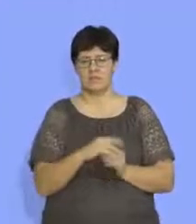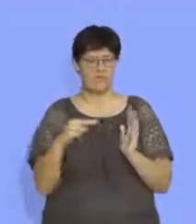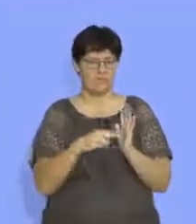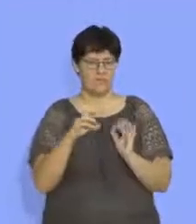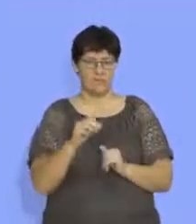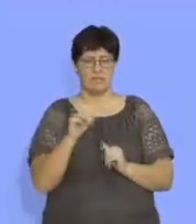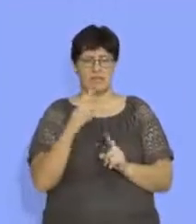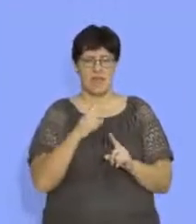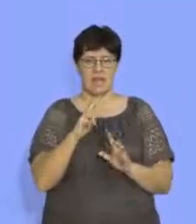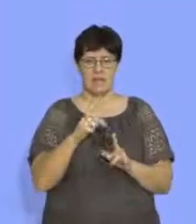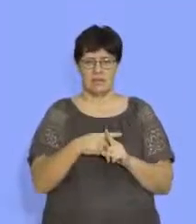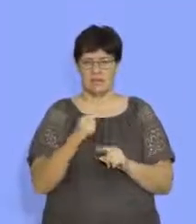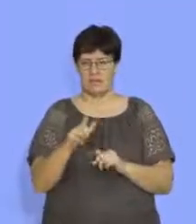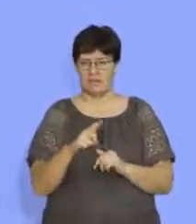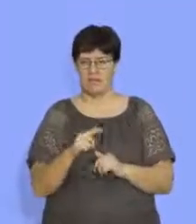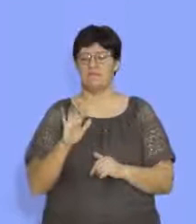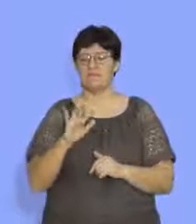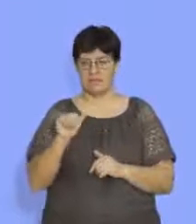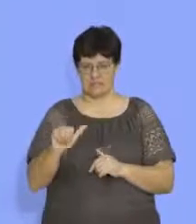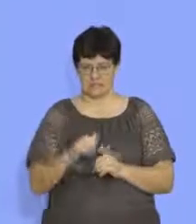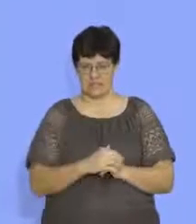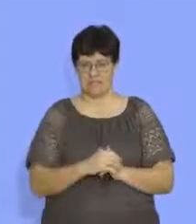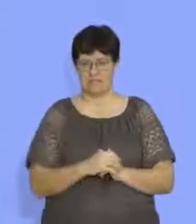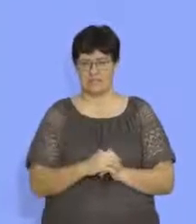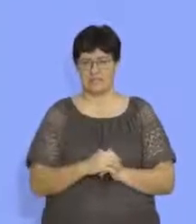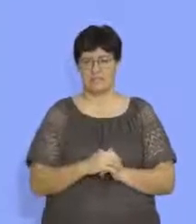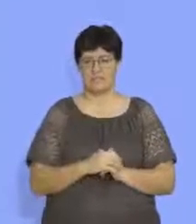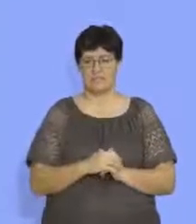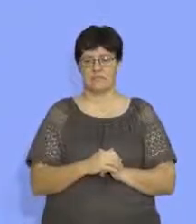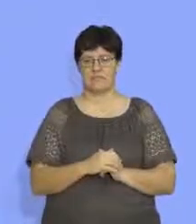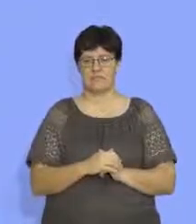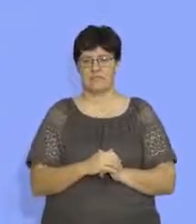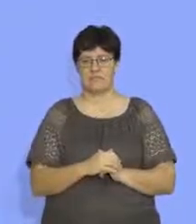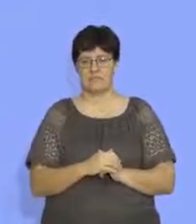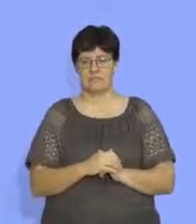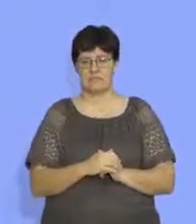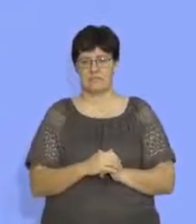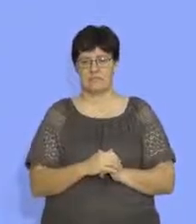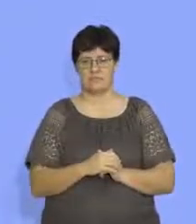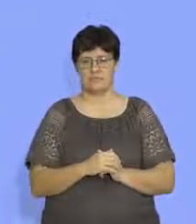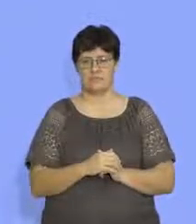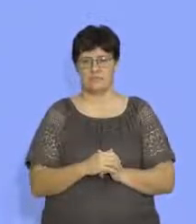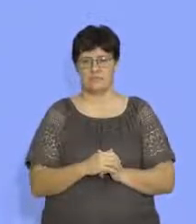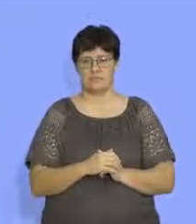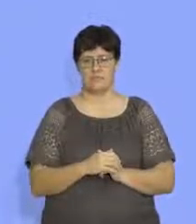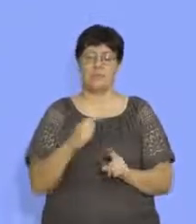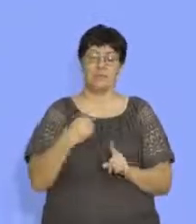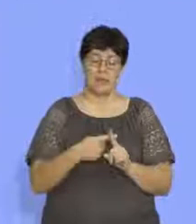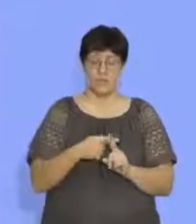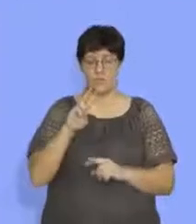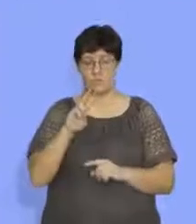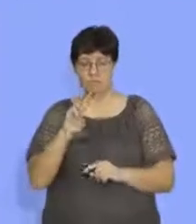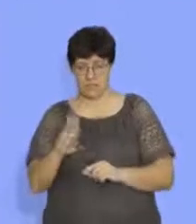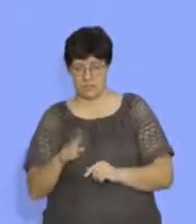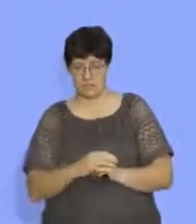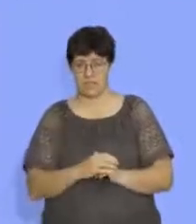quickly just verify that, 8 times 7 will give me 56, yes. So this will be 56,